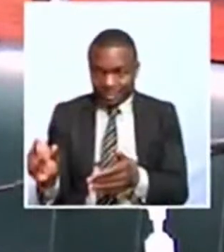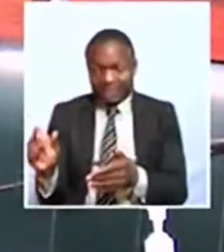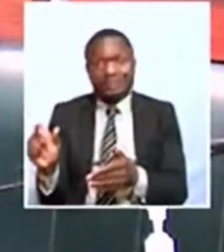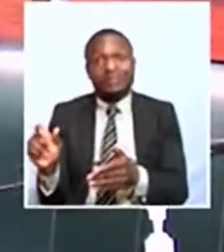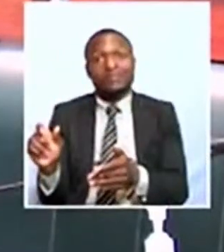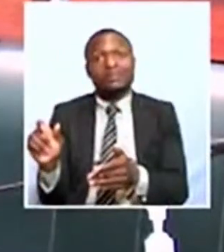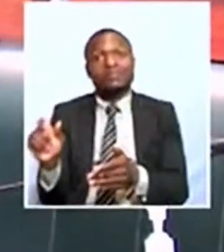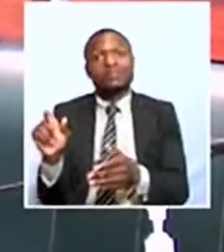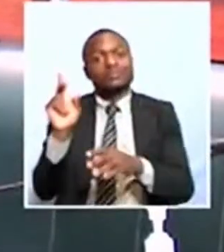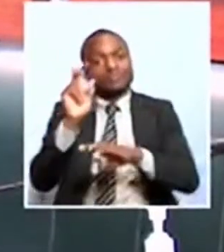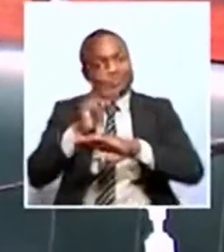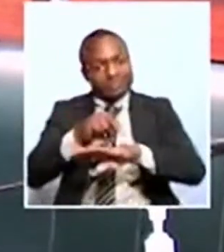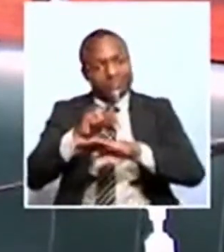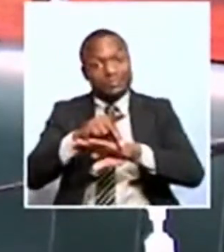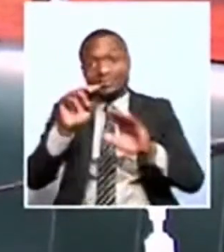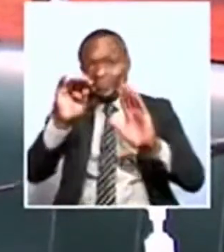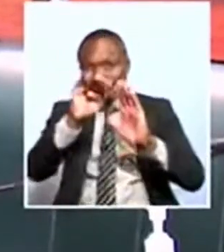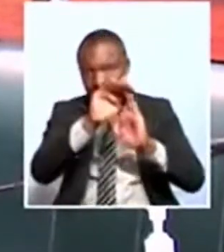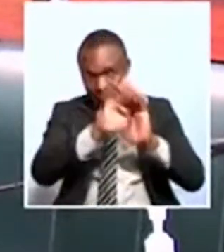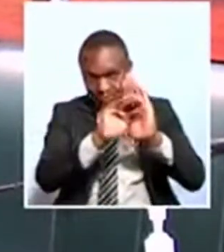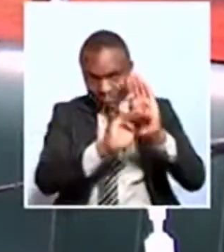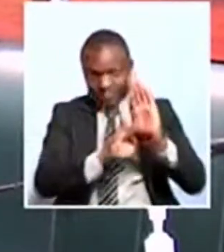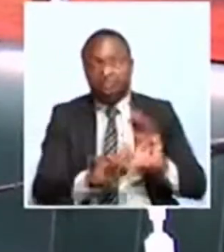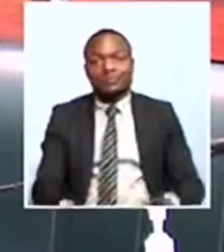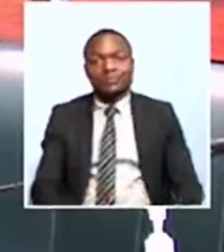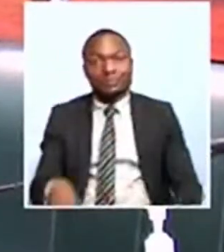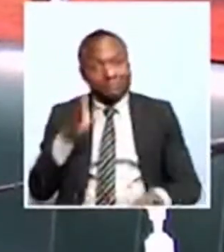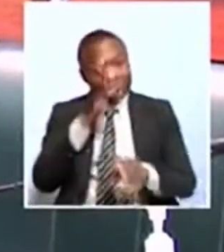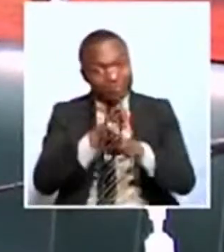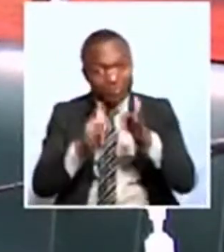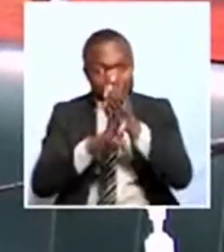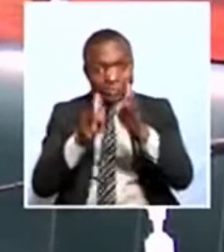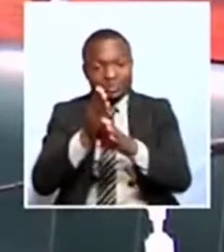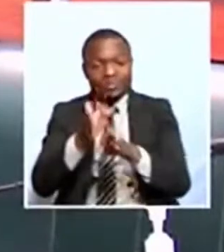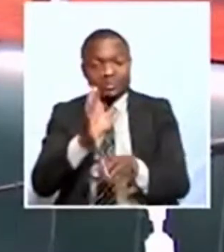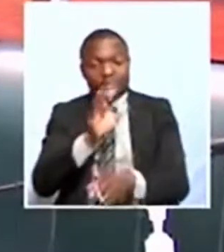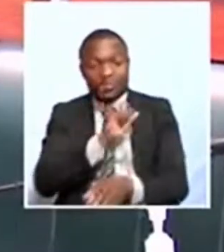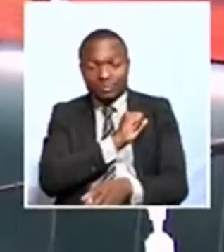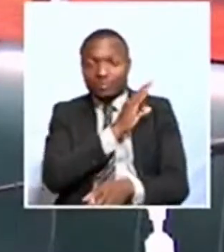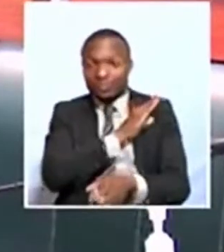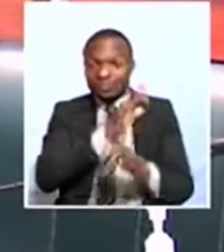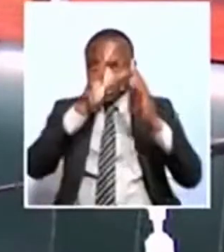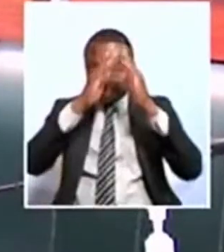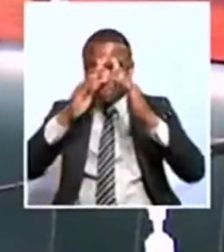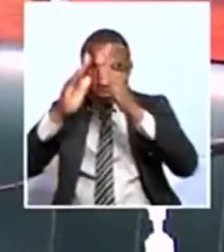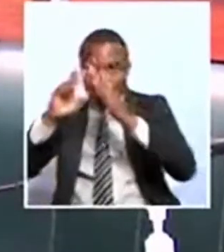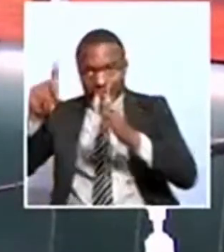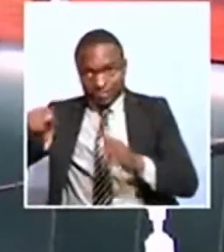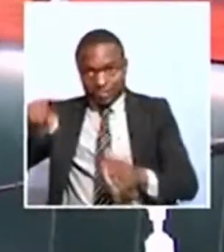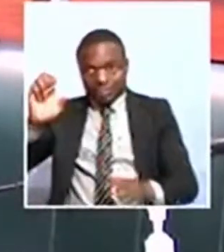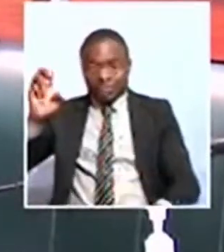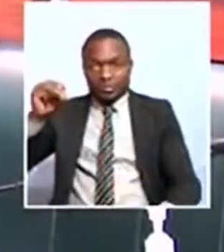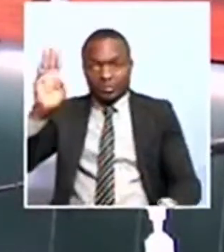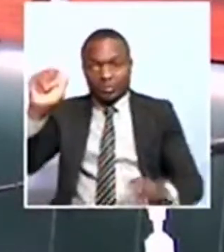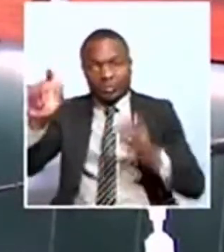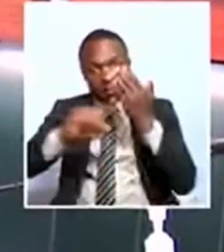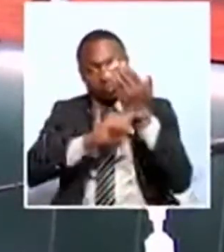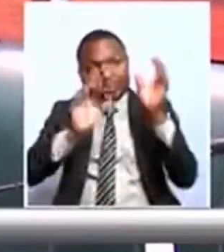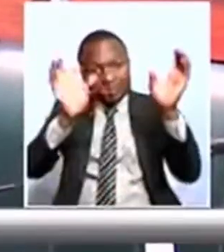project is as follows. The construction of staff houses for Pemba Town Clerk is